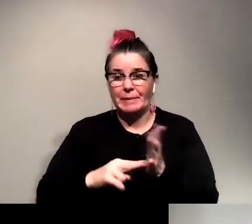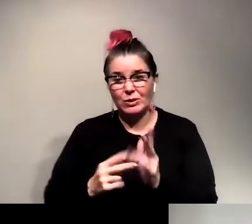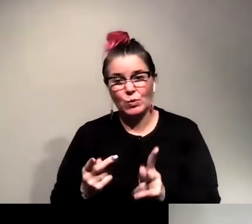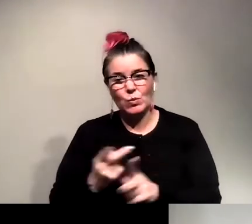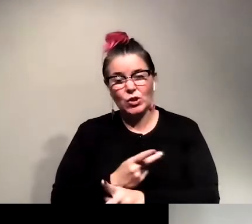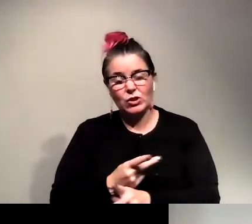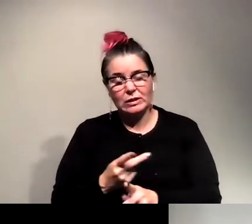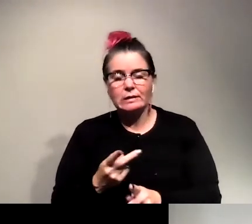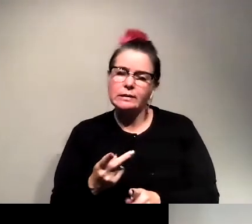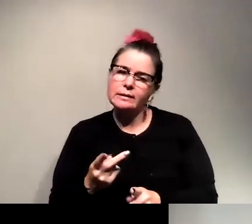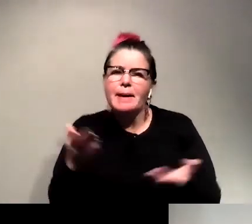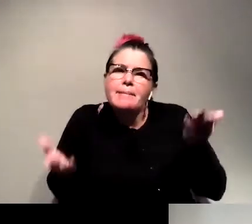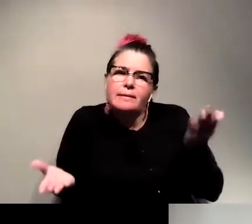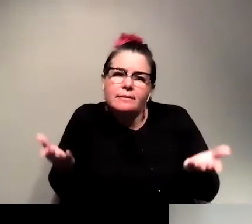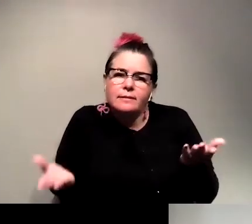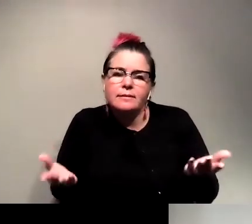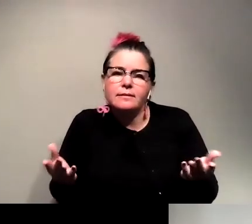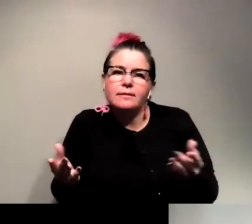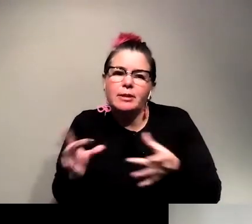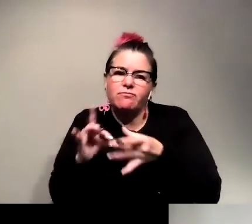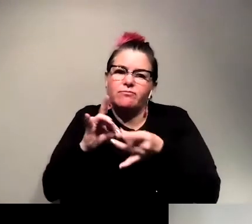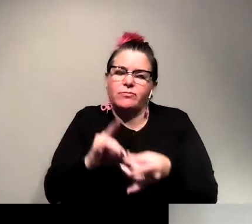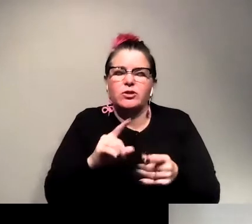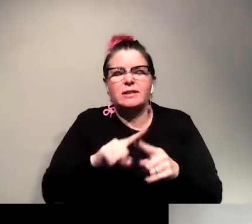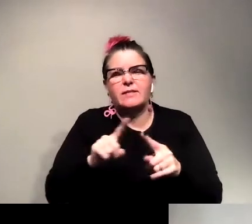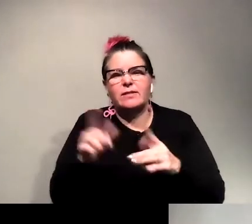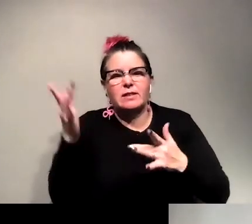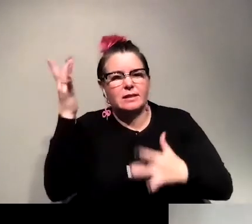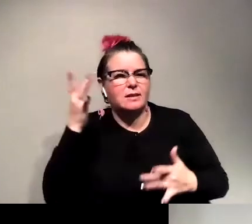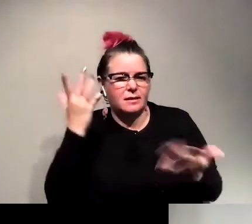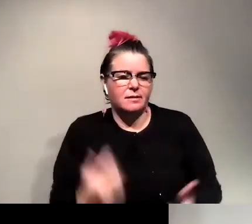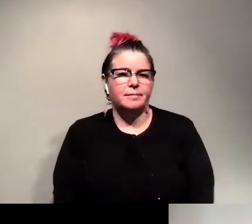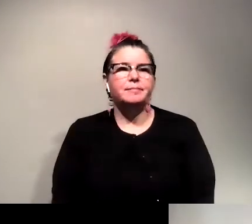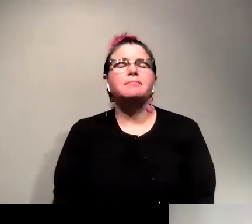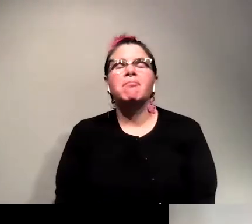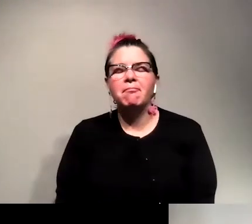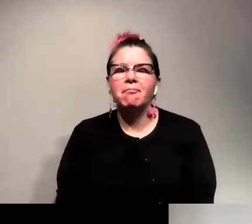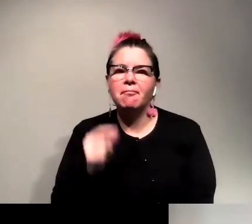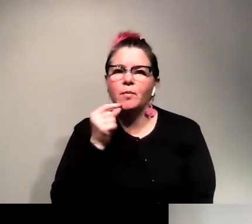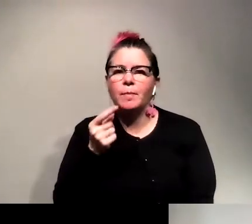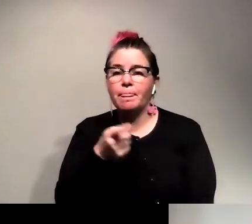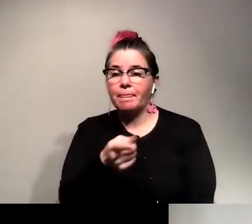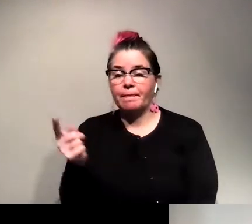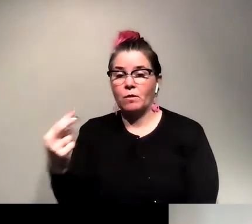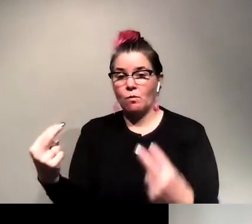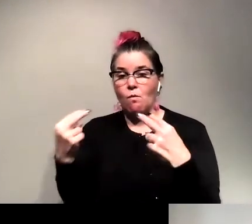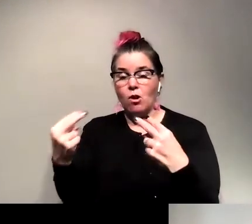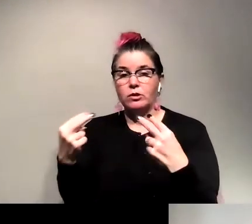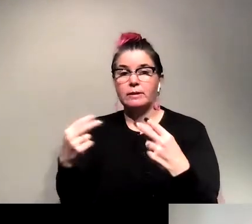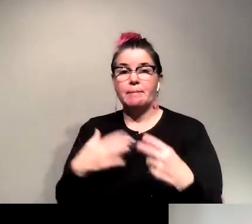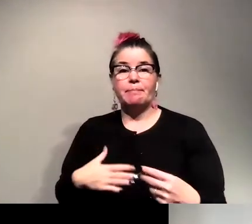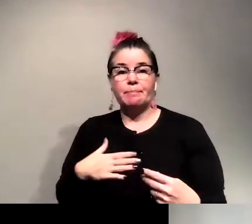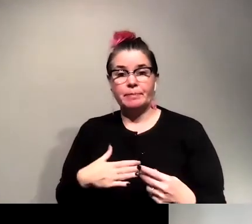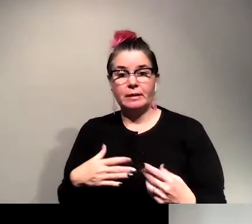maybe, in the context of just different pathogens, right? Cool. And for the folks that are watching, please feel